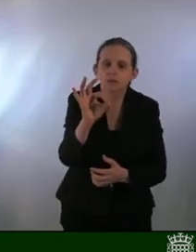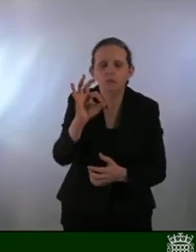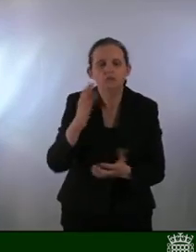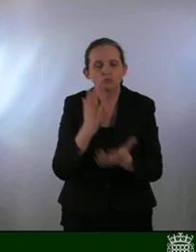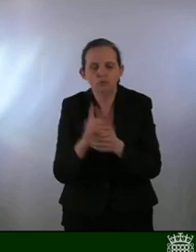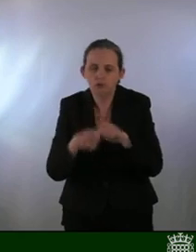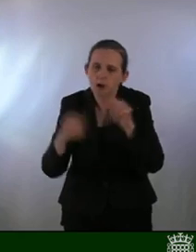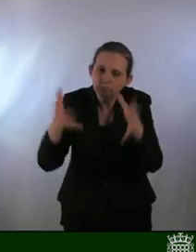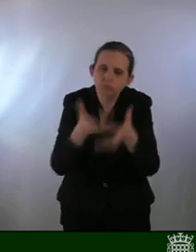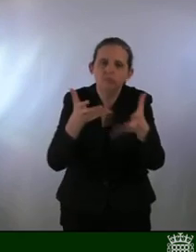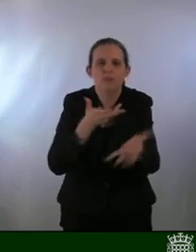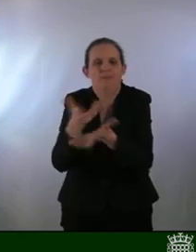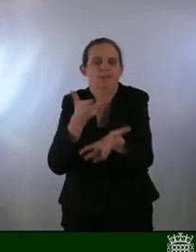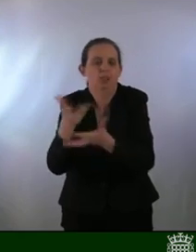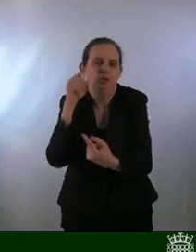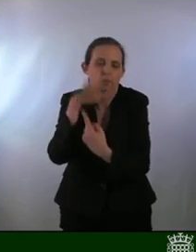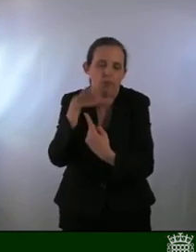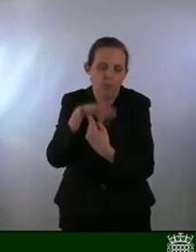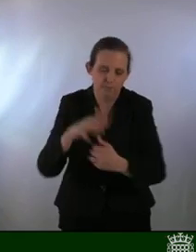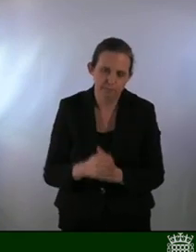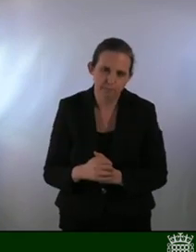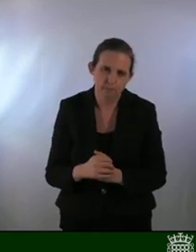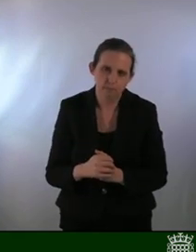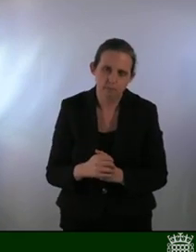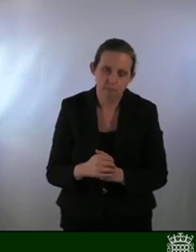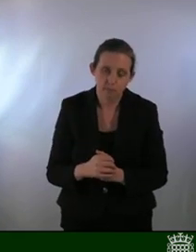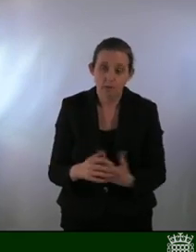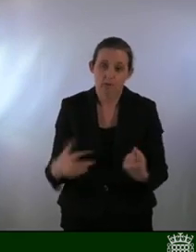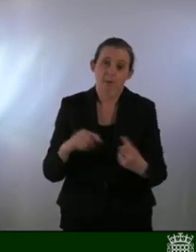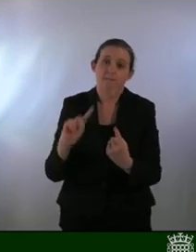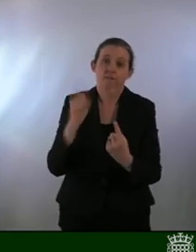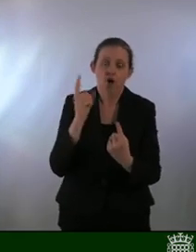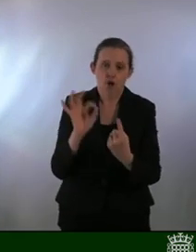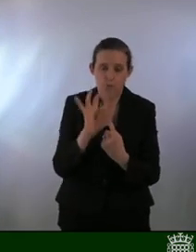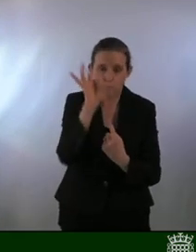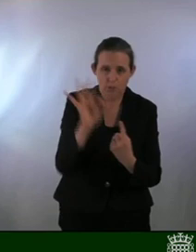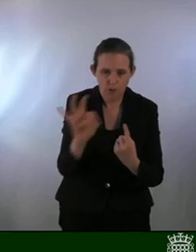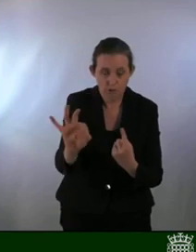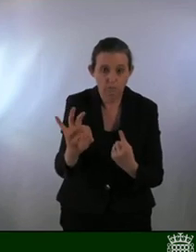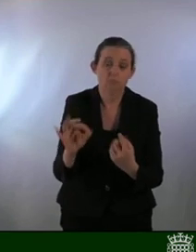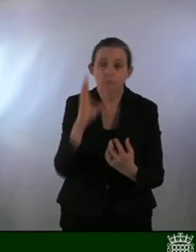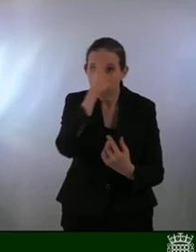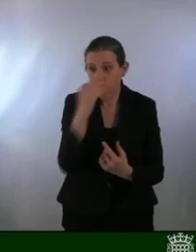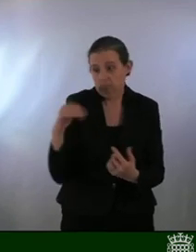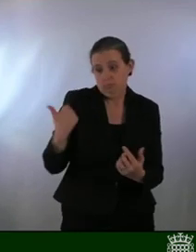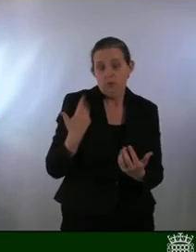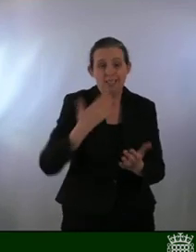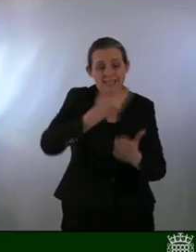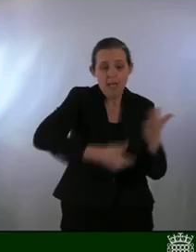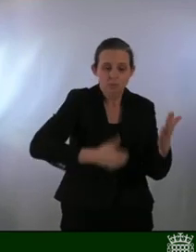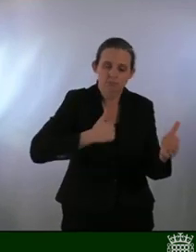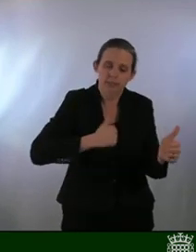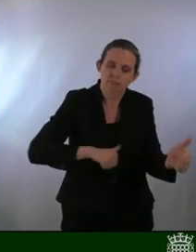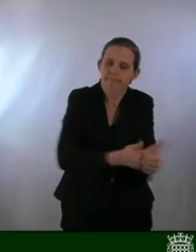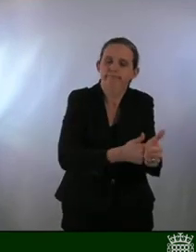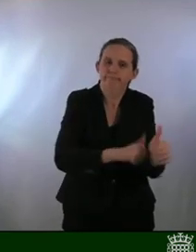spirit? Now, specifically on today's measures, which we endorse. If we are